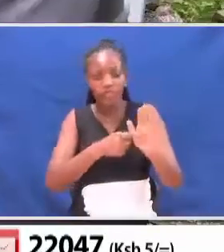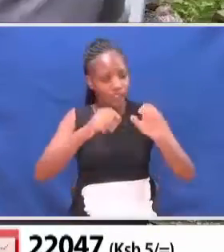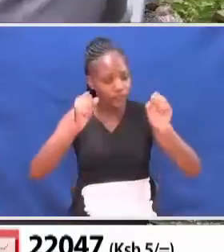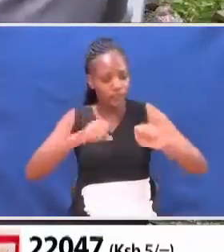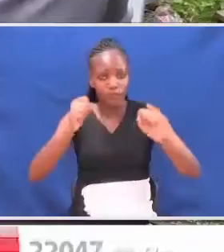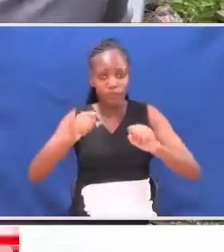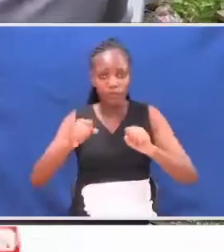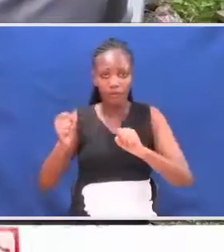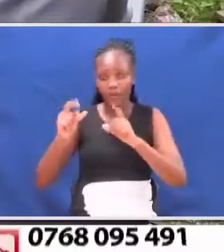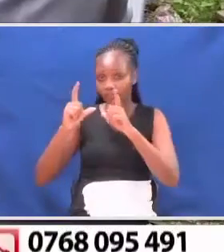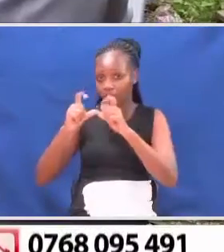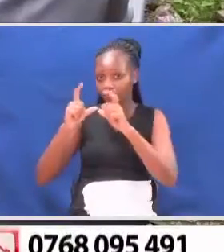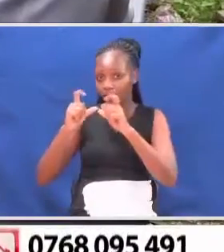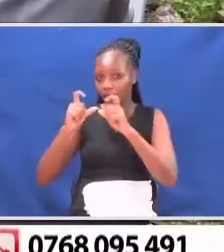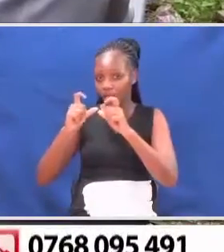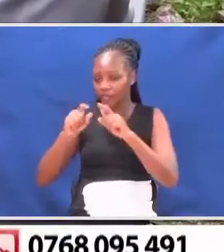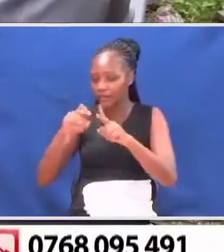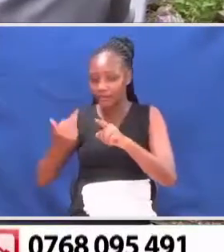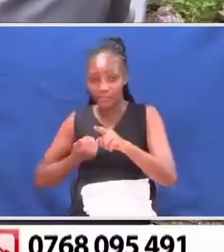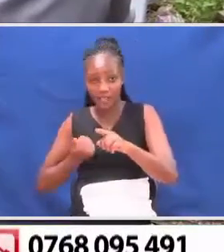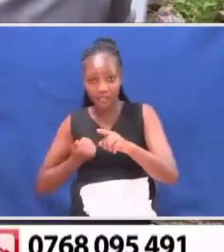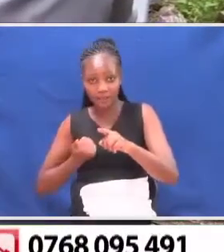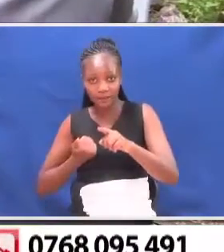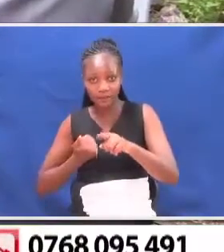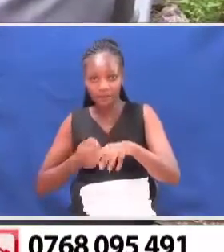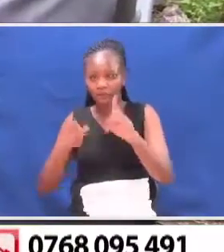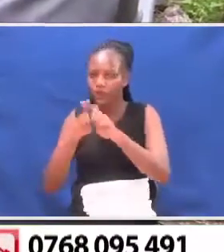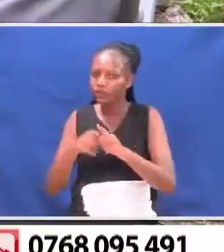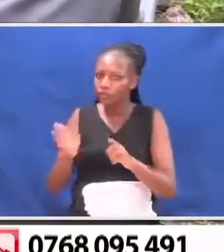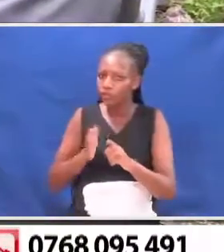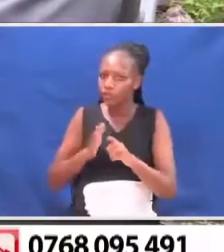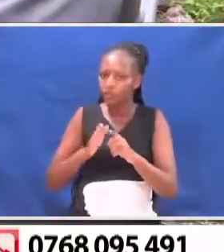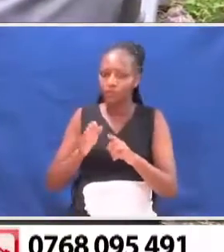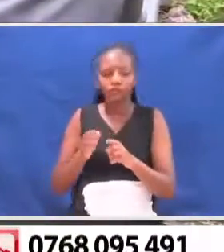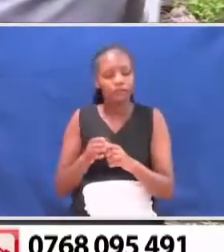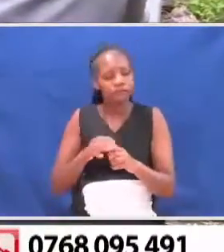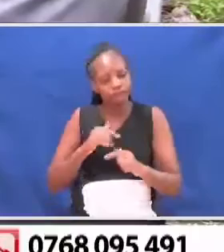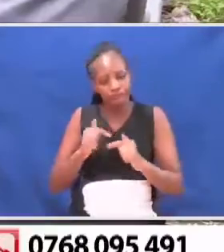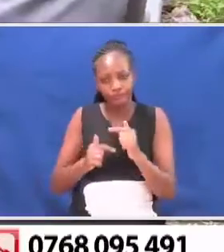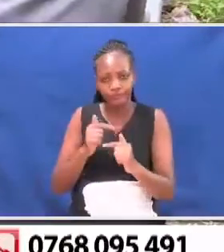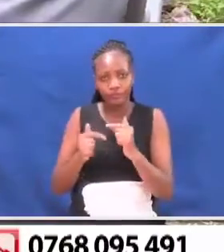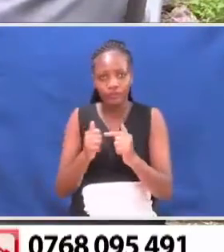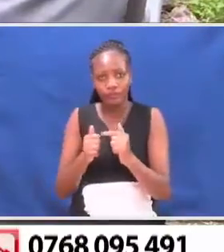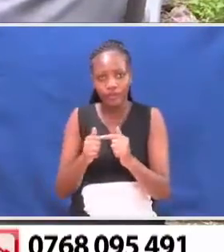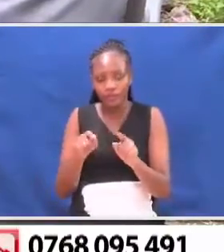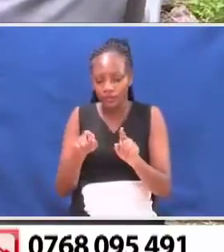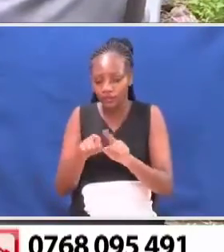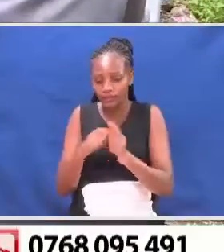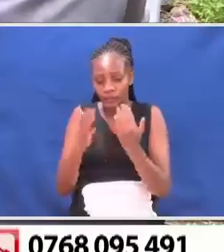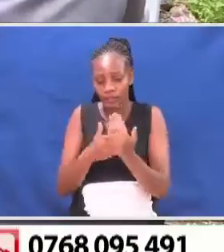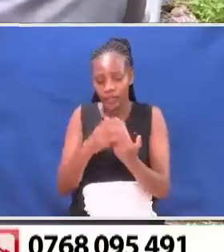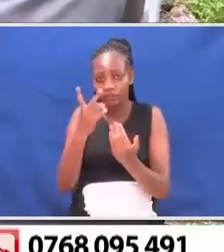kama hii. She has as well managed to provide a roof over the heads of up to 20 girls who were